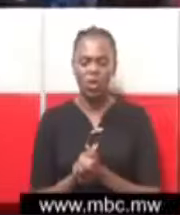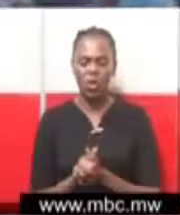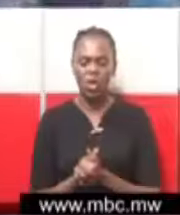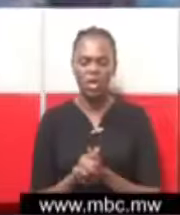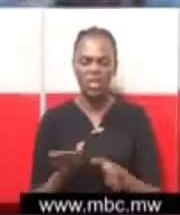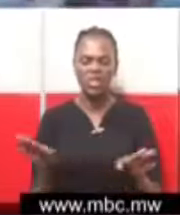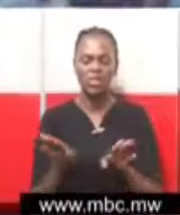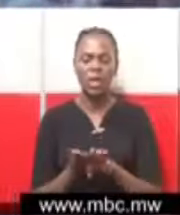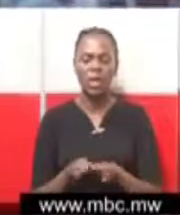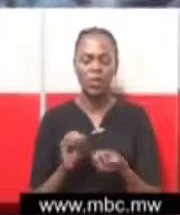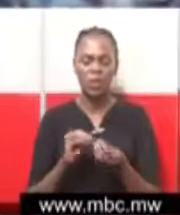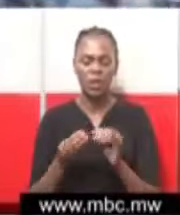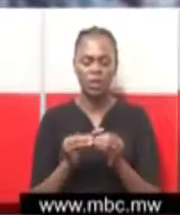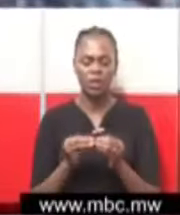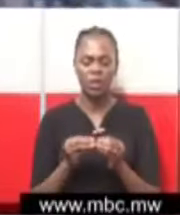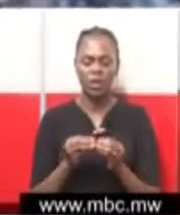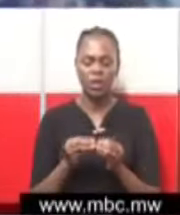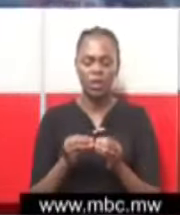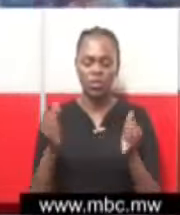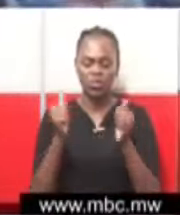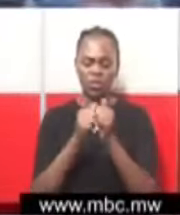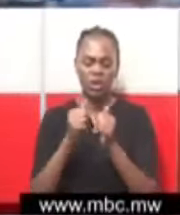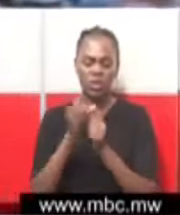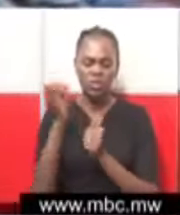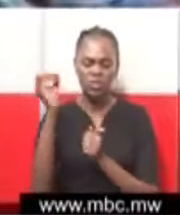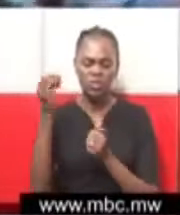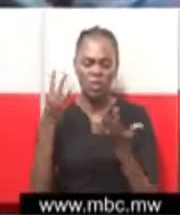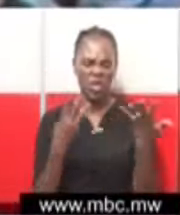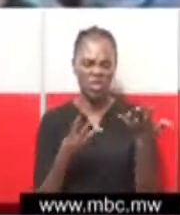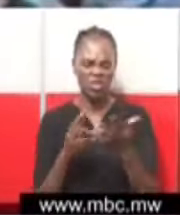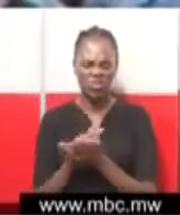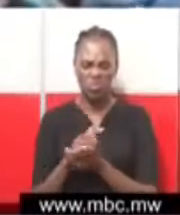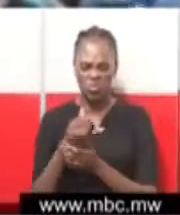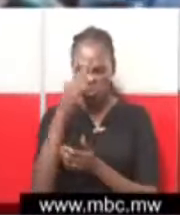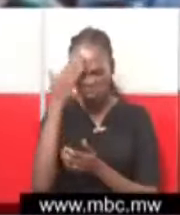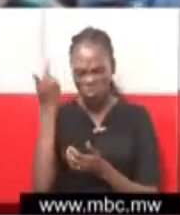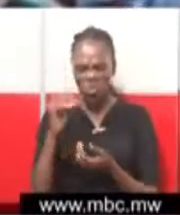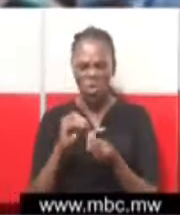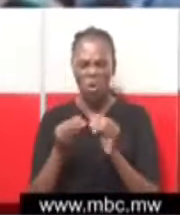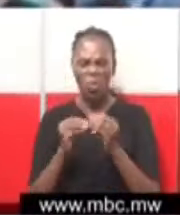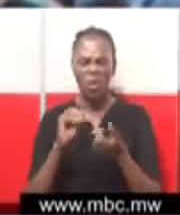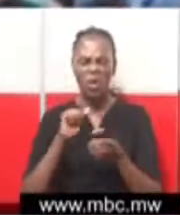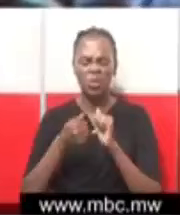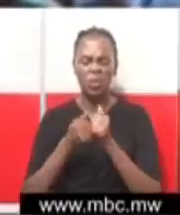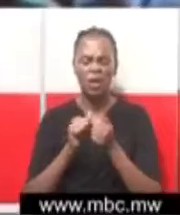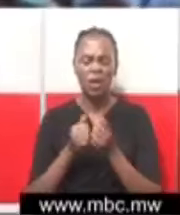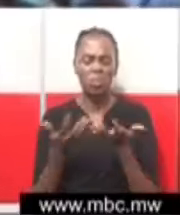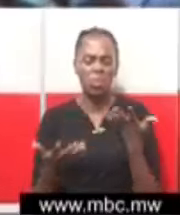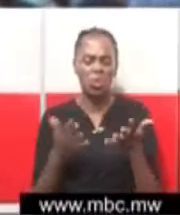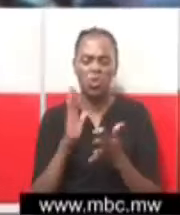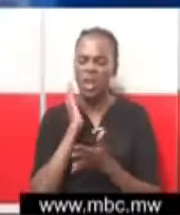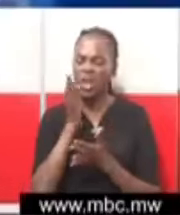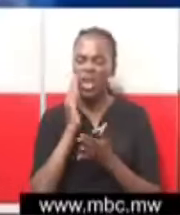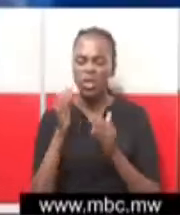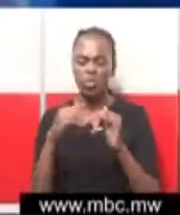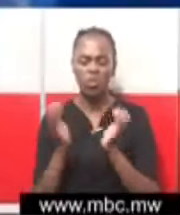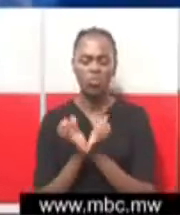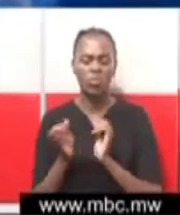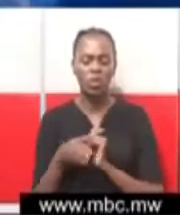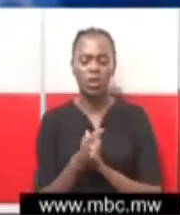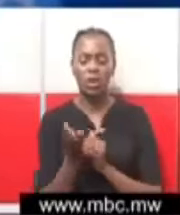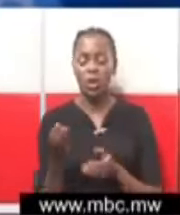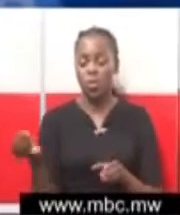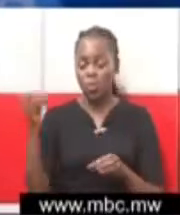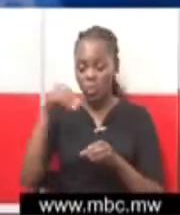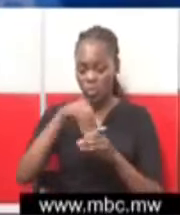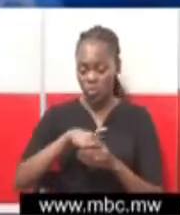same. So I don't know why they should be having problems now, unless they are new in the party. Commenting on the matter,